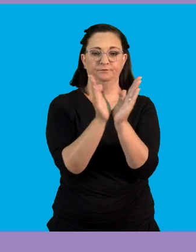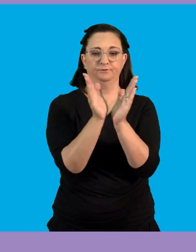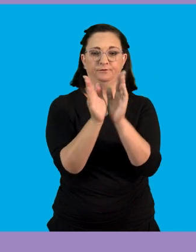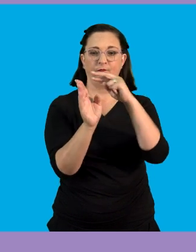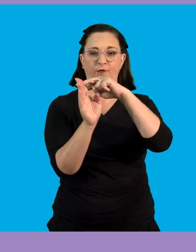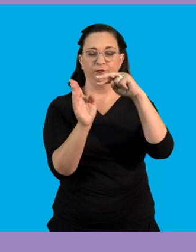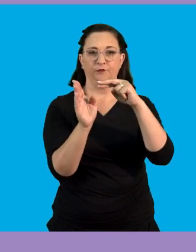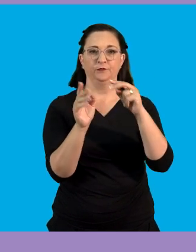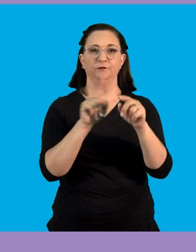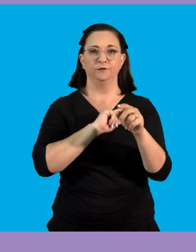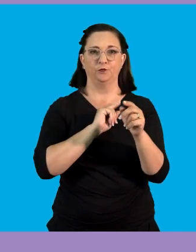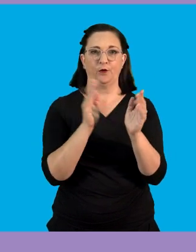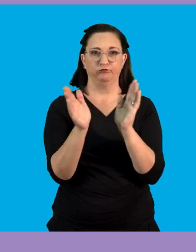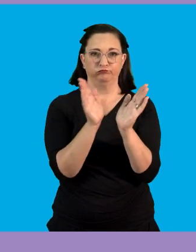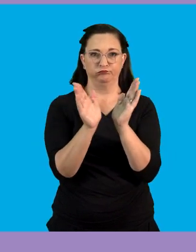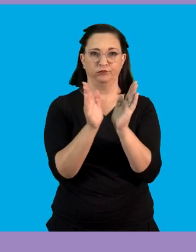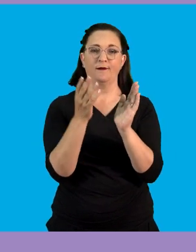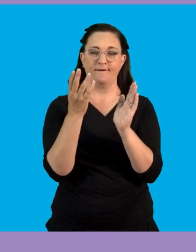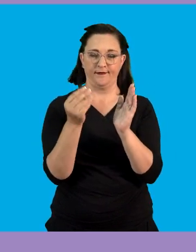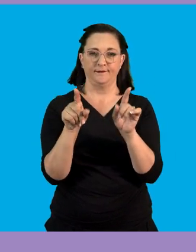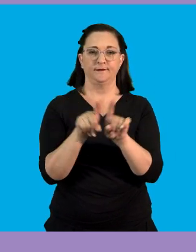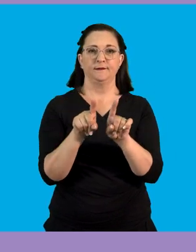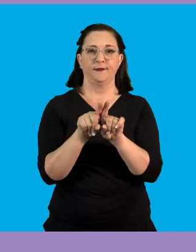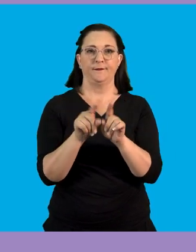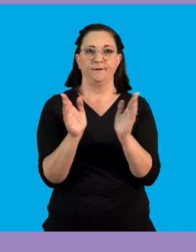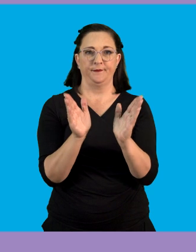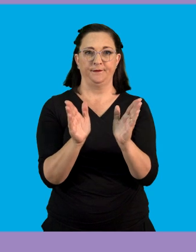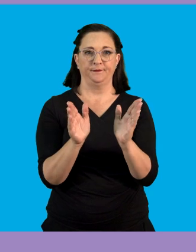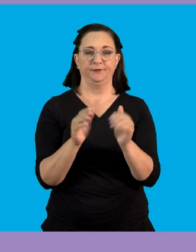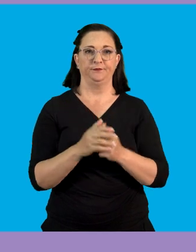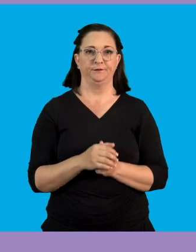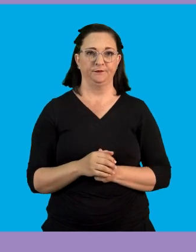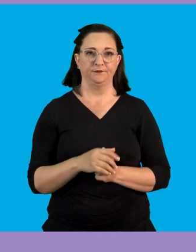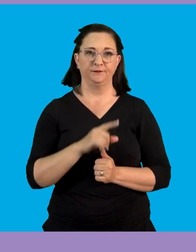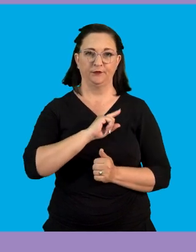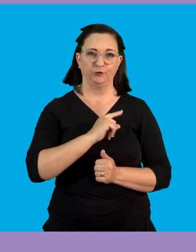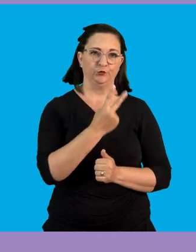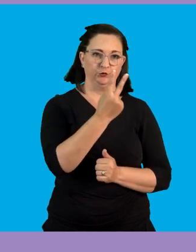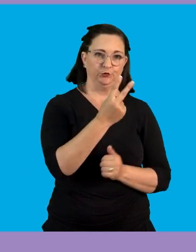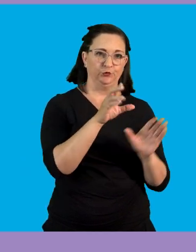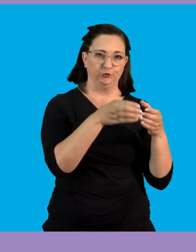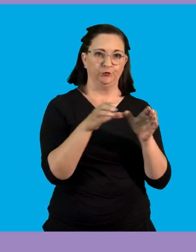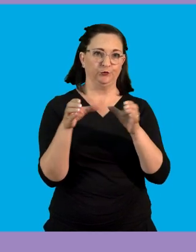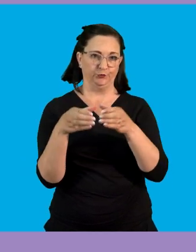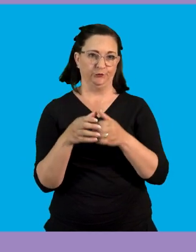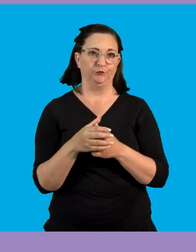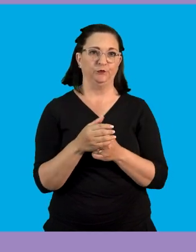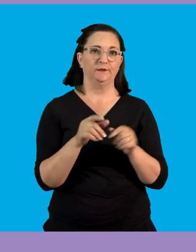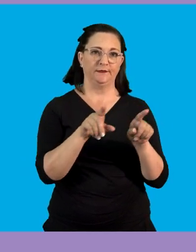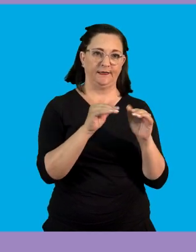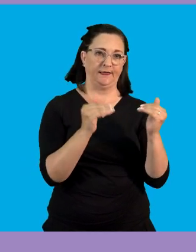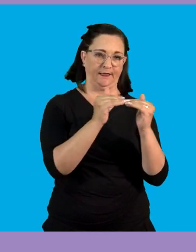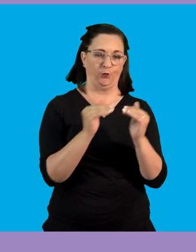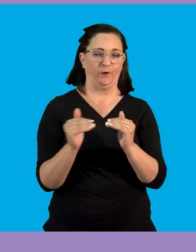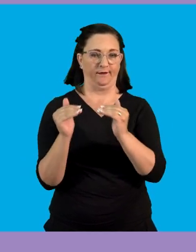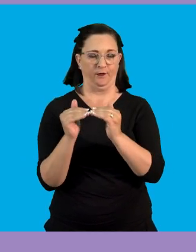other two sides are also equal because they have a similar marking. And therefore the two pairs, that would be the first pair at the top